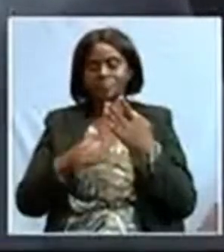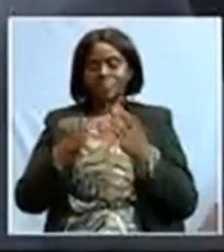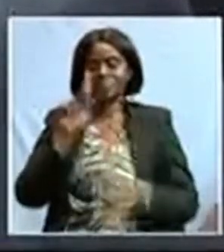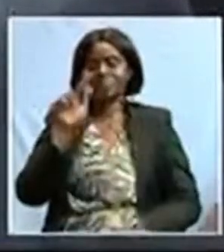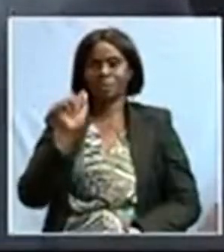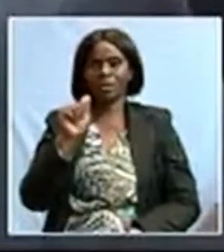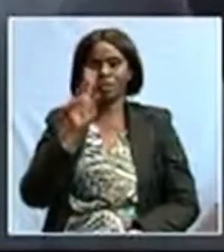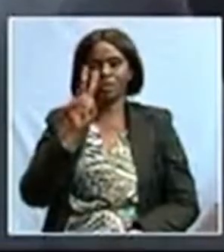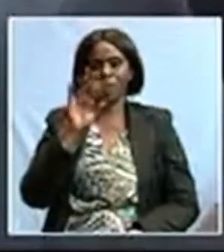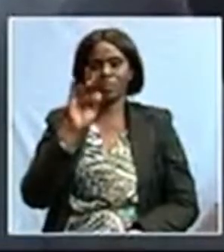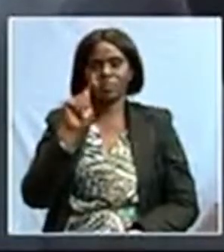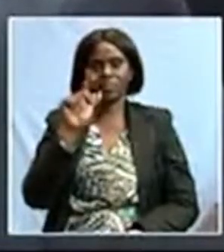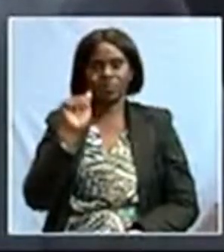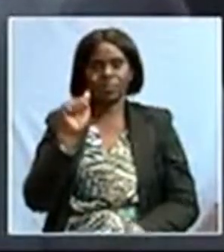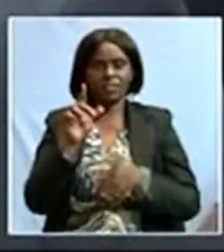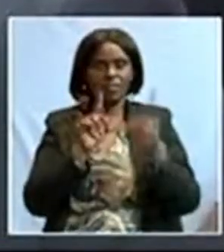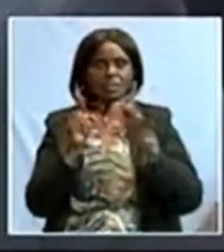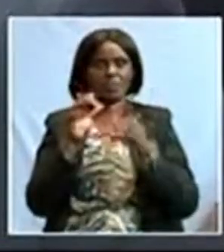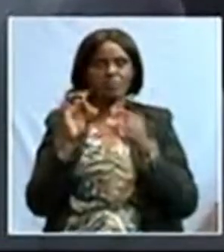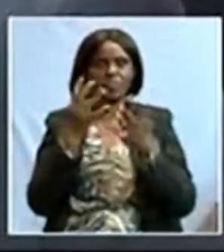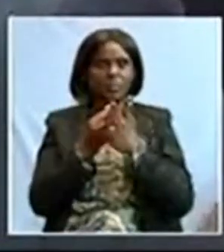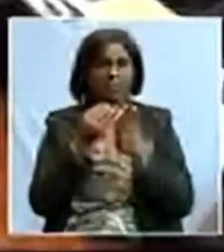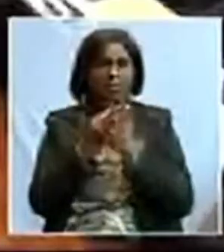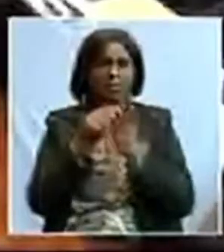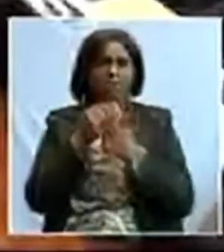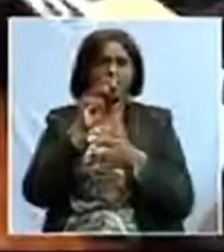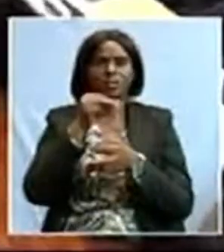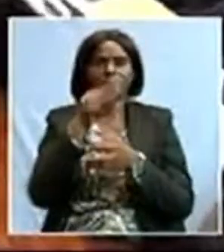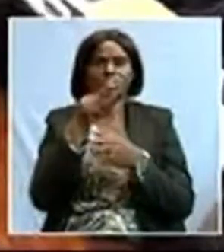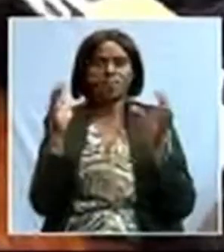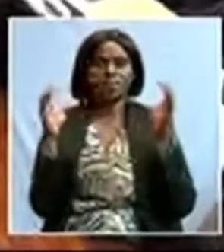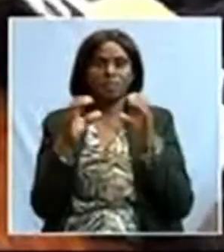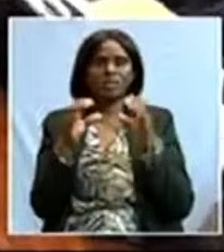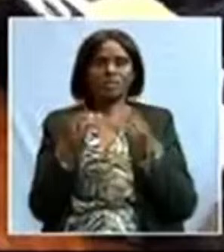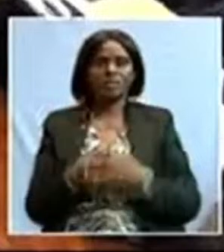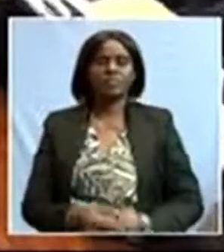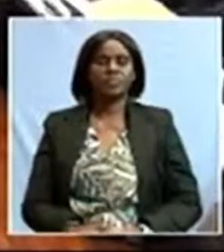Lewis, Director of Finance for Mufulira Municipal Council.